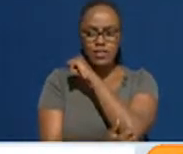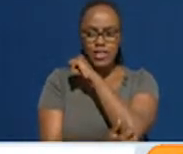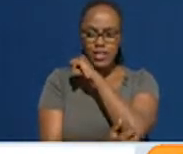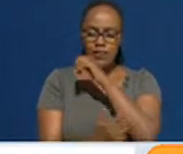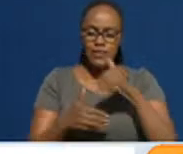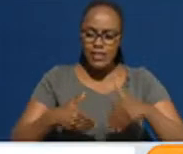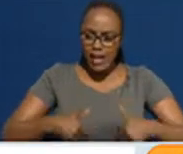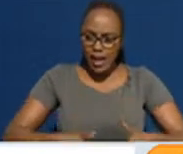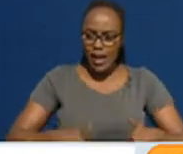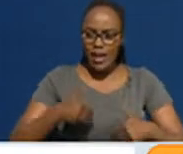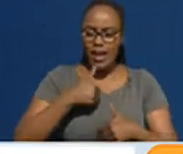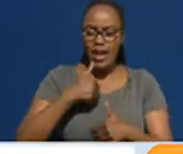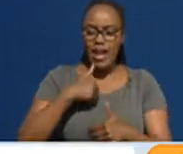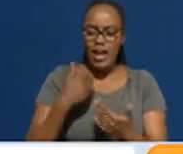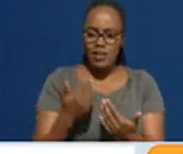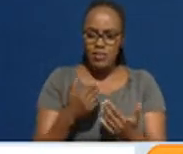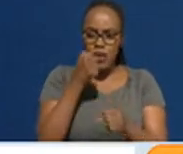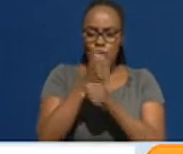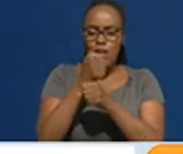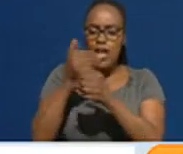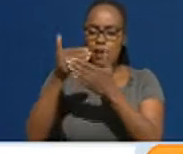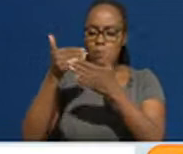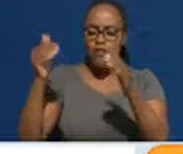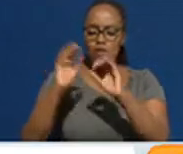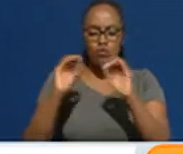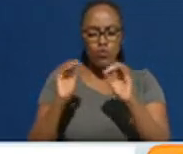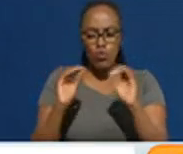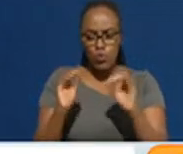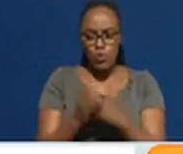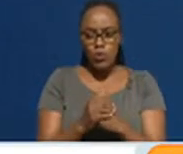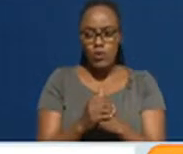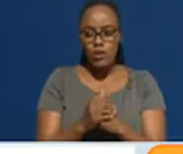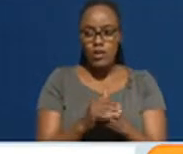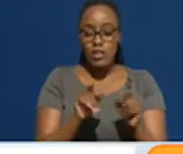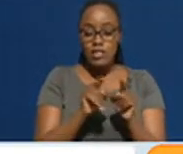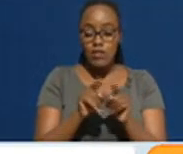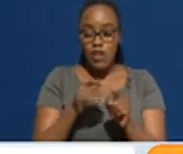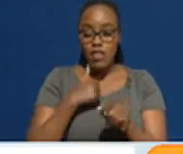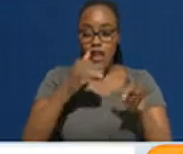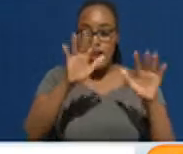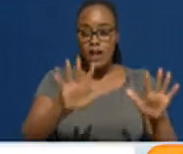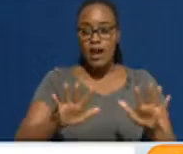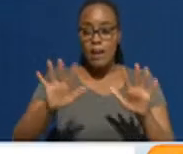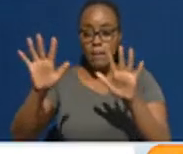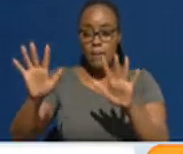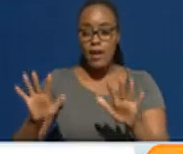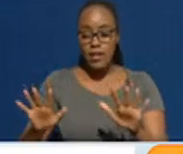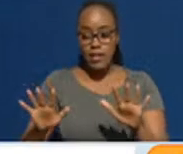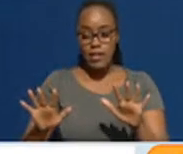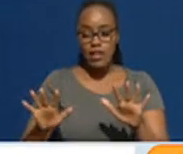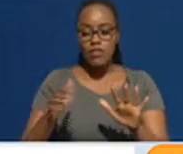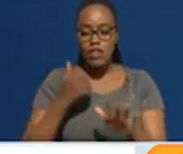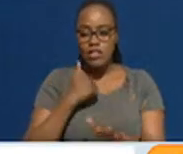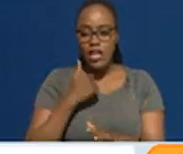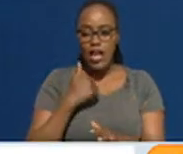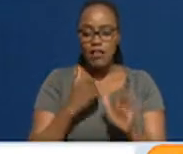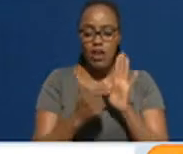hunger like we have not had before. So the election, the campaign was not even about even